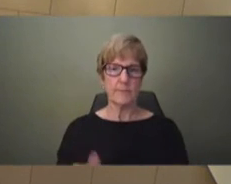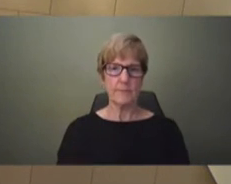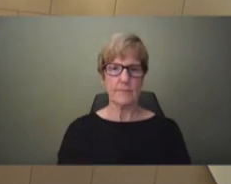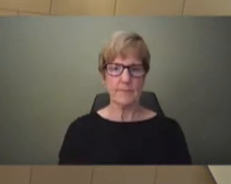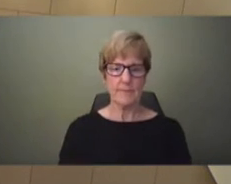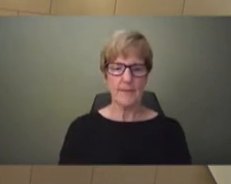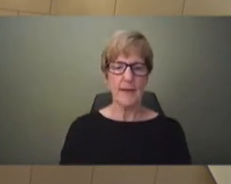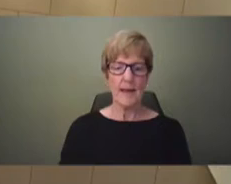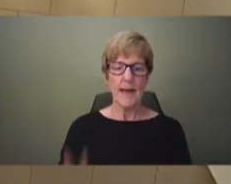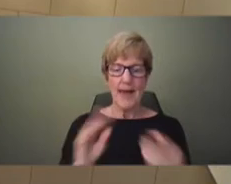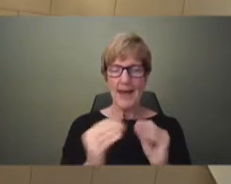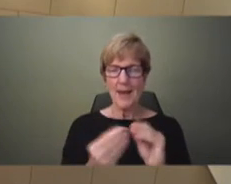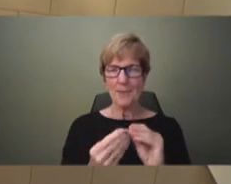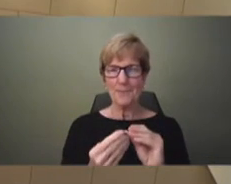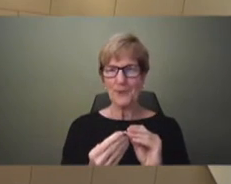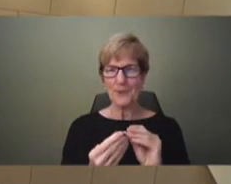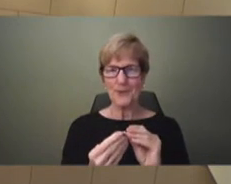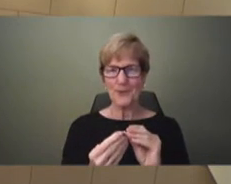item